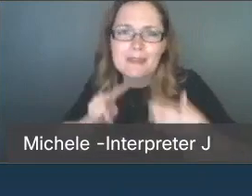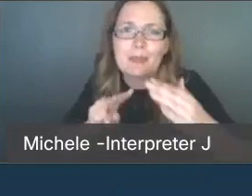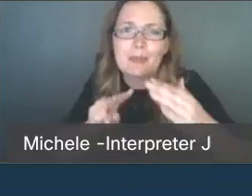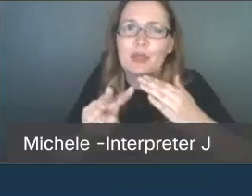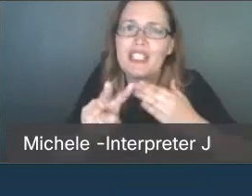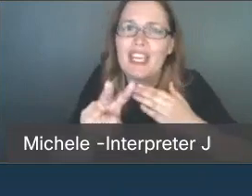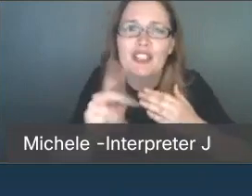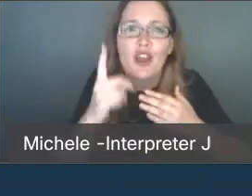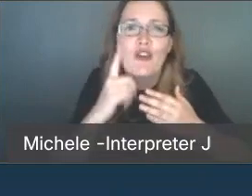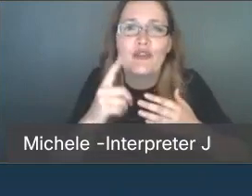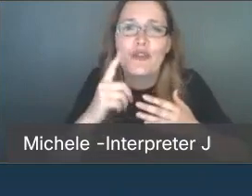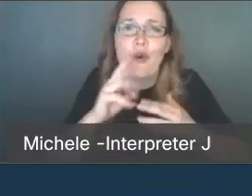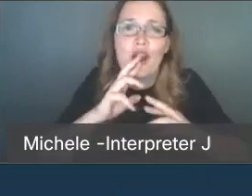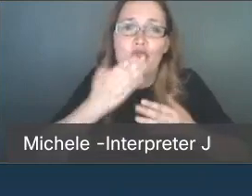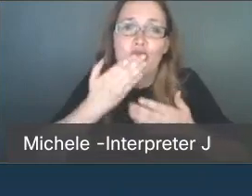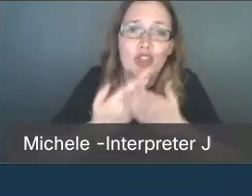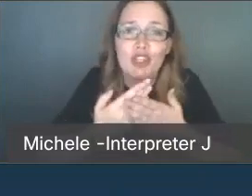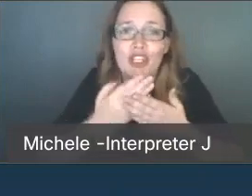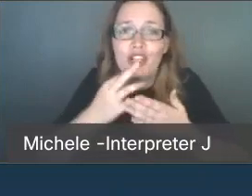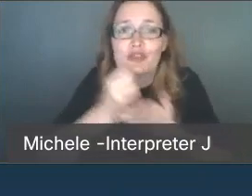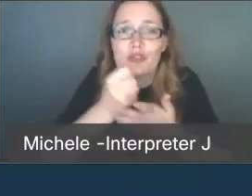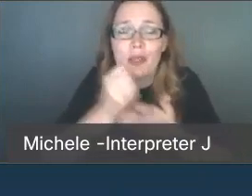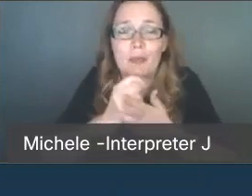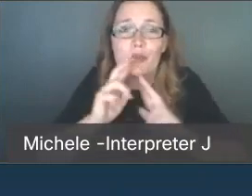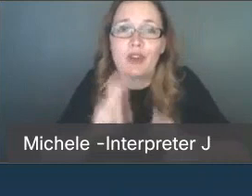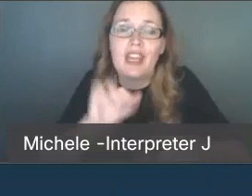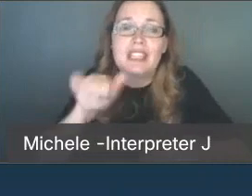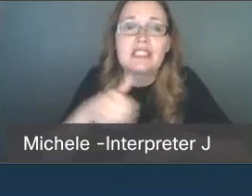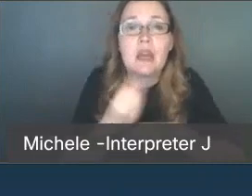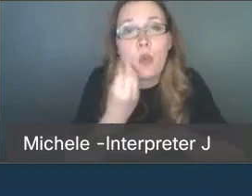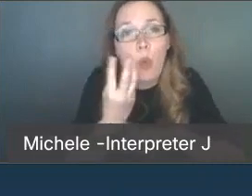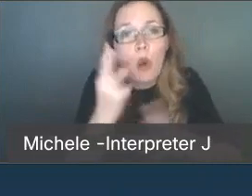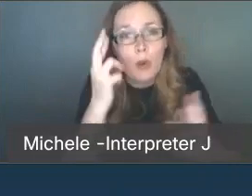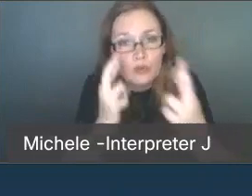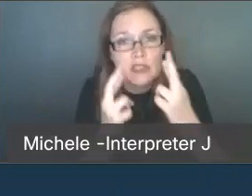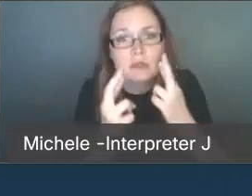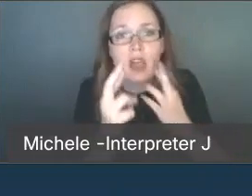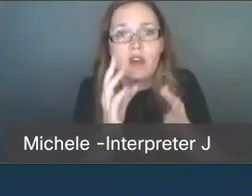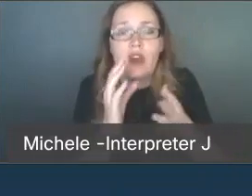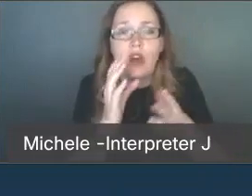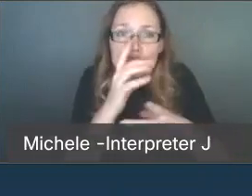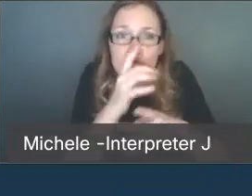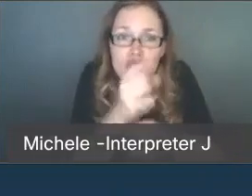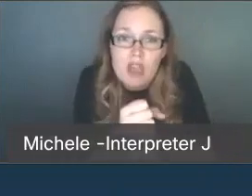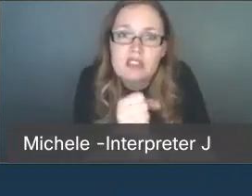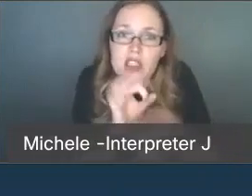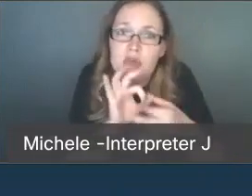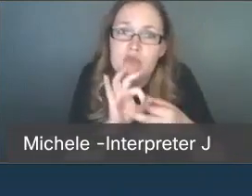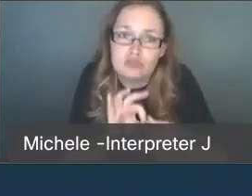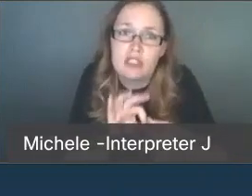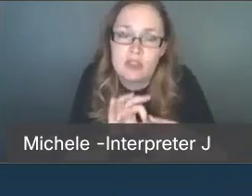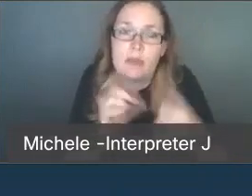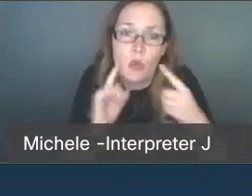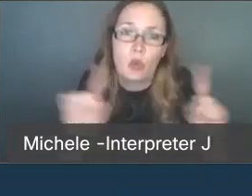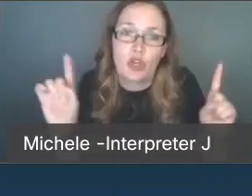treatment response. So really establishing a warm, a respectful, a trusting, and collaborative working relationship. Now,